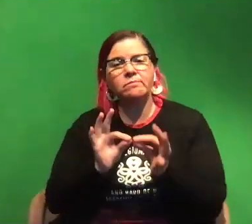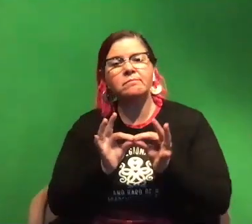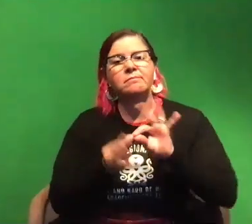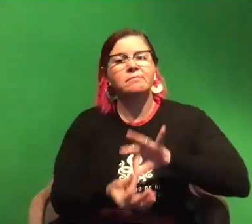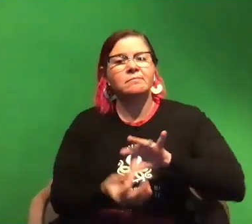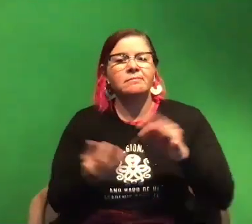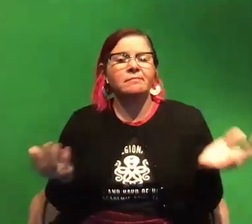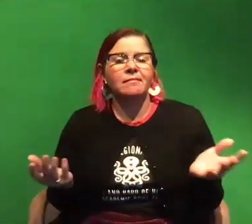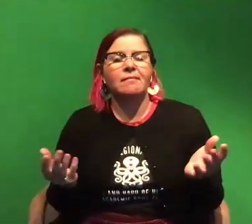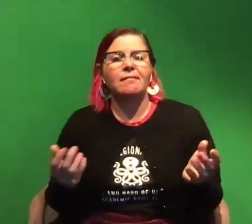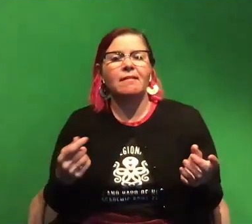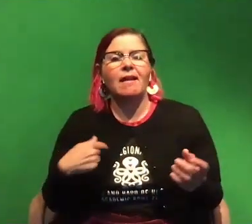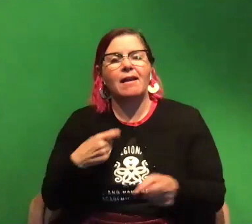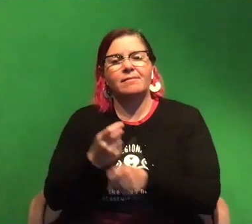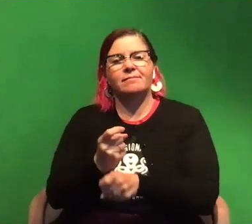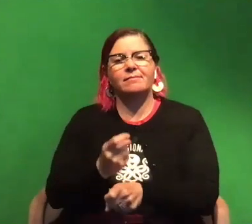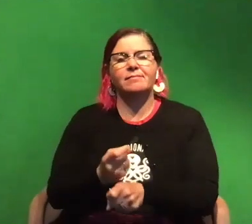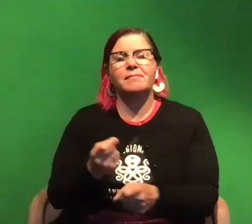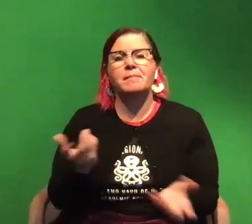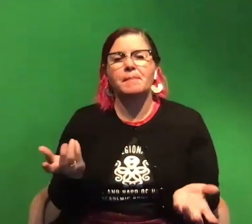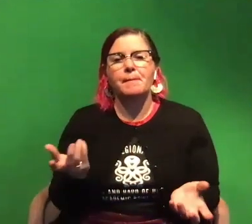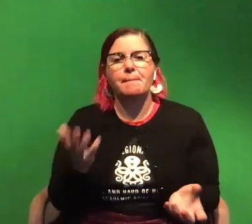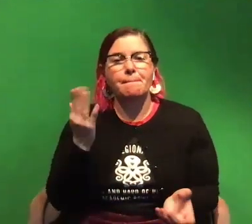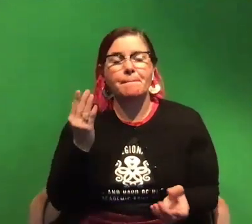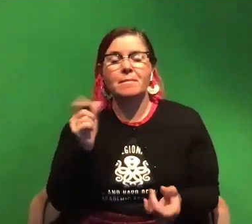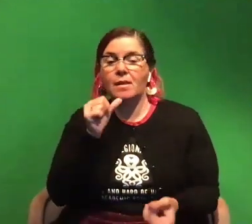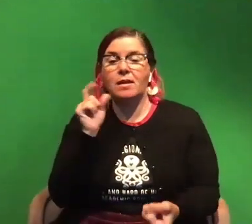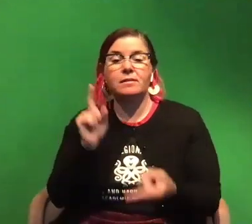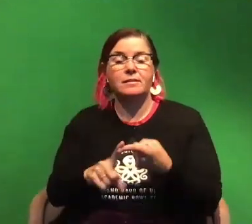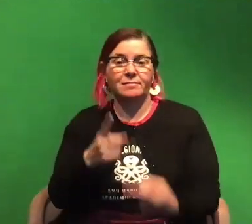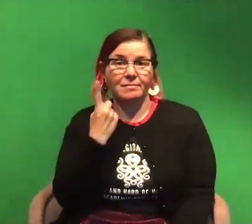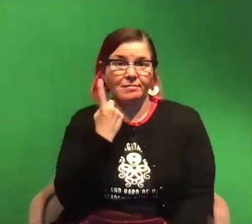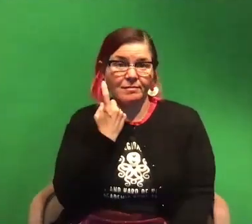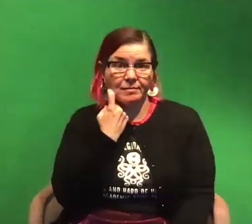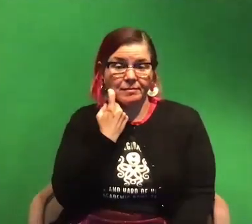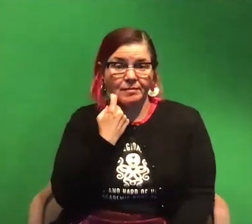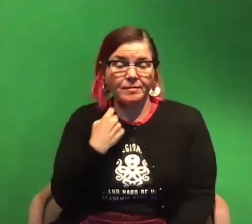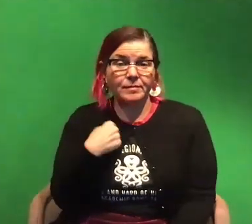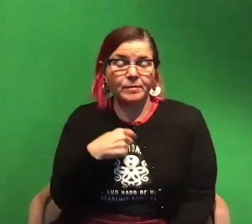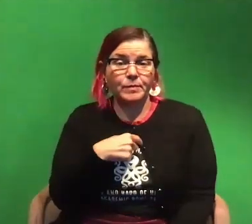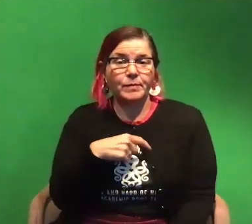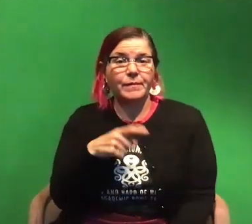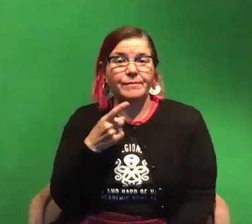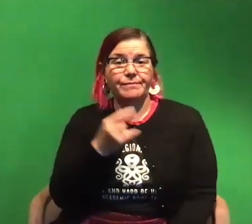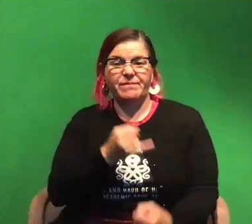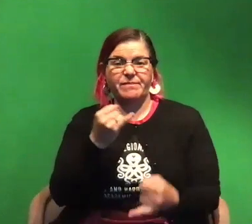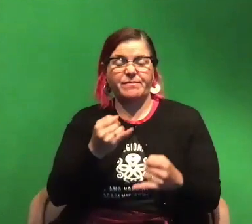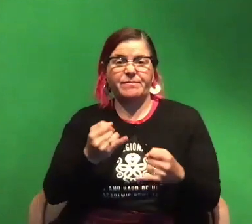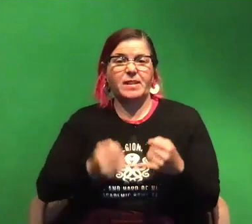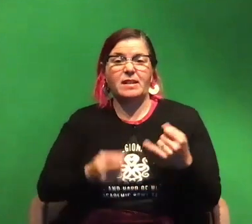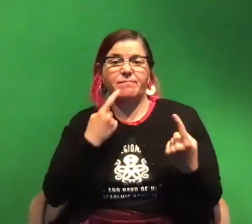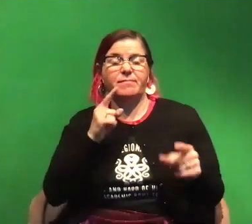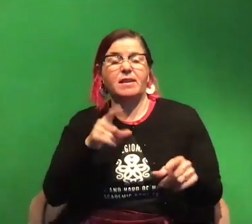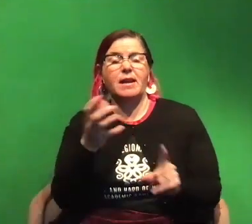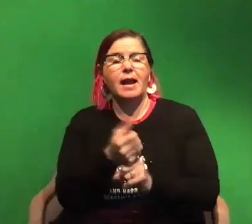know, I kind of joke in that you know, it wasn't until very recently that we finally captured giant squid, a